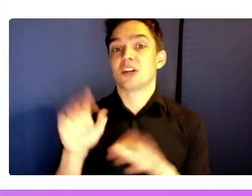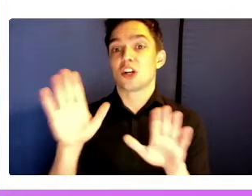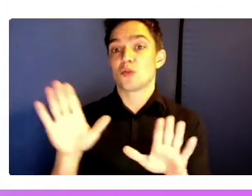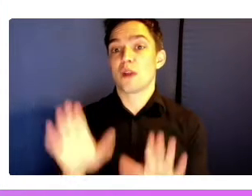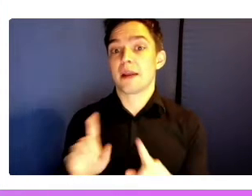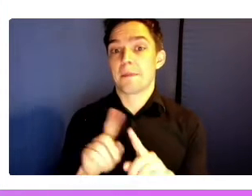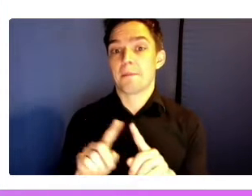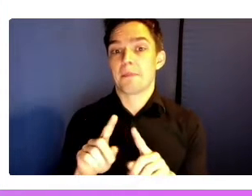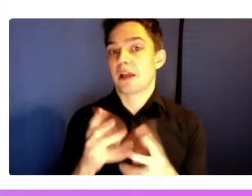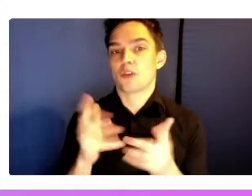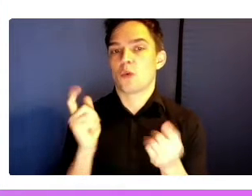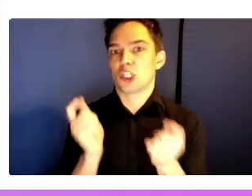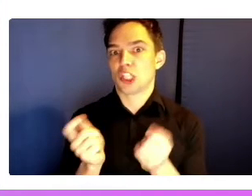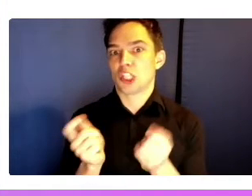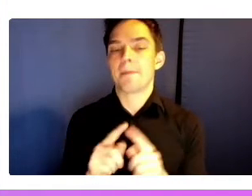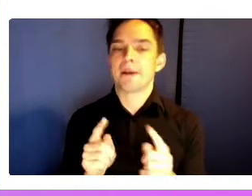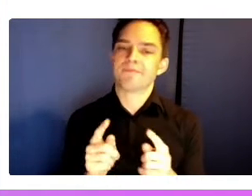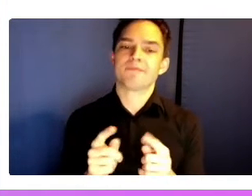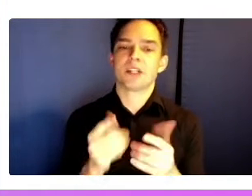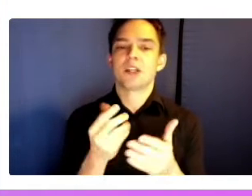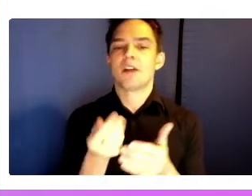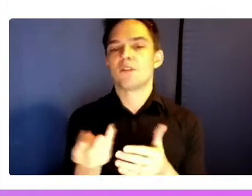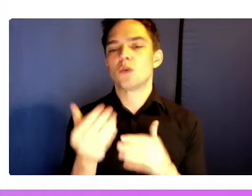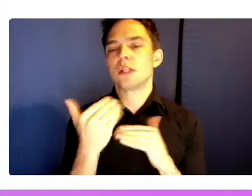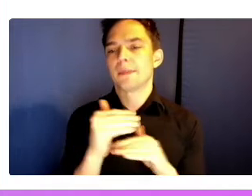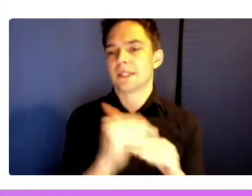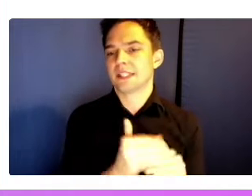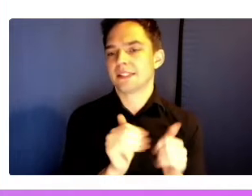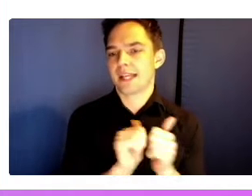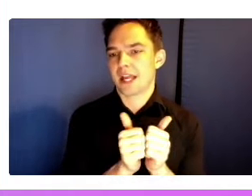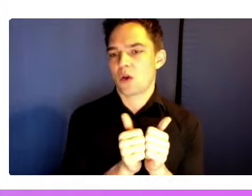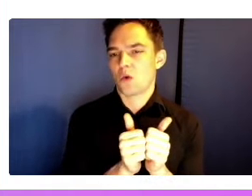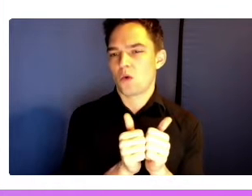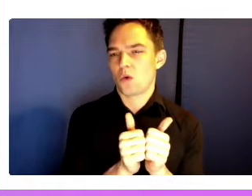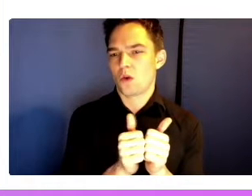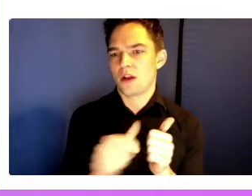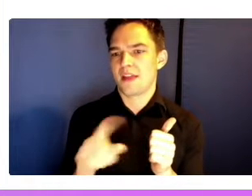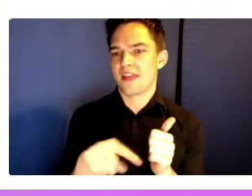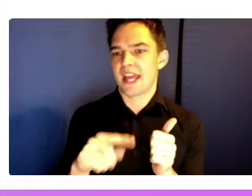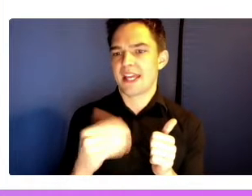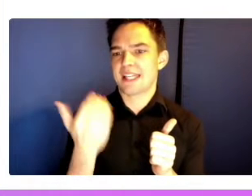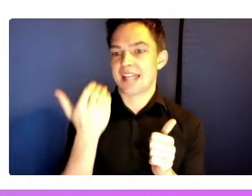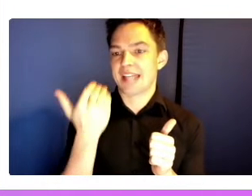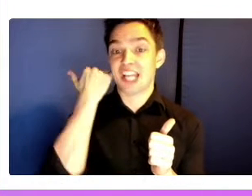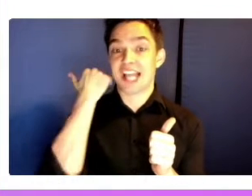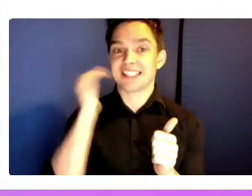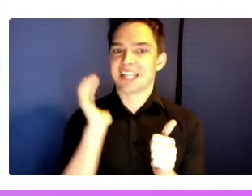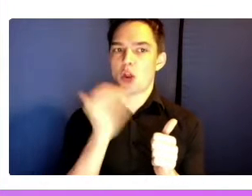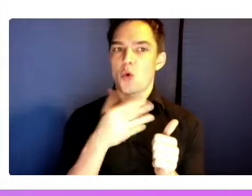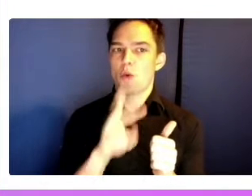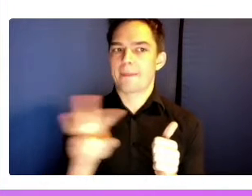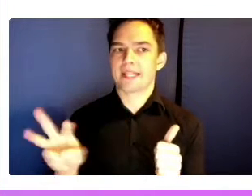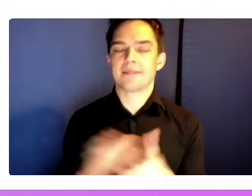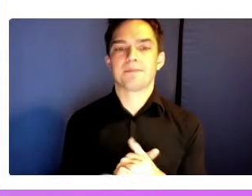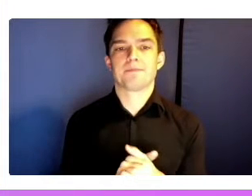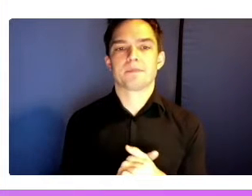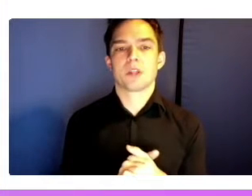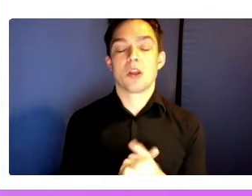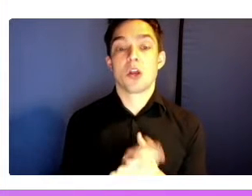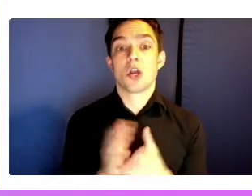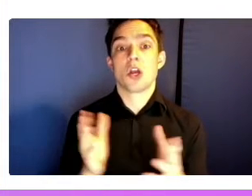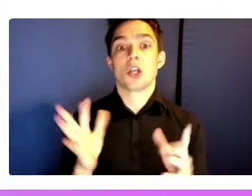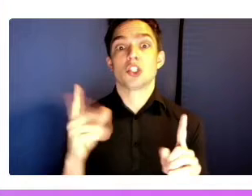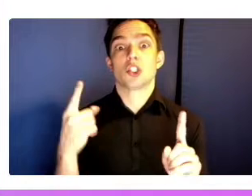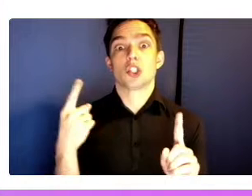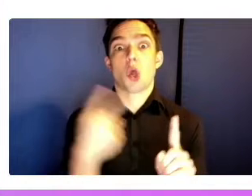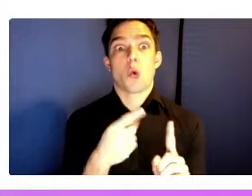are just a couple limitations in how they can digest our website. So how do